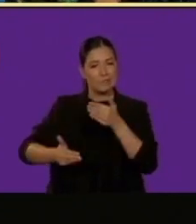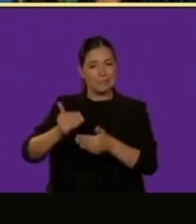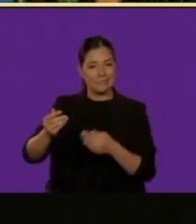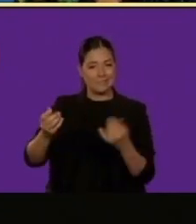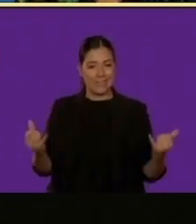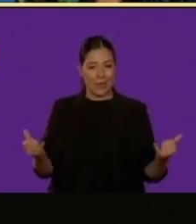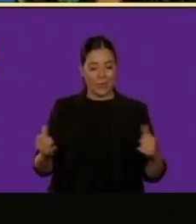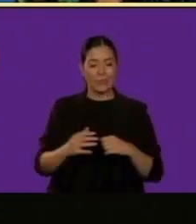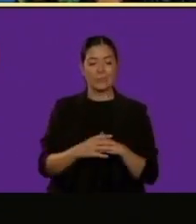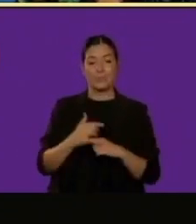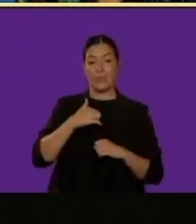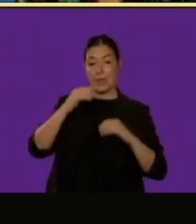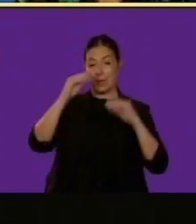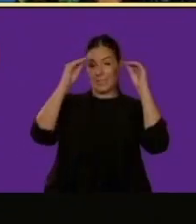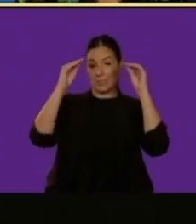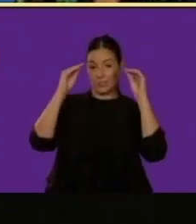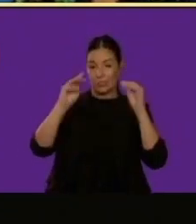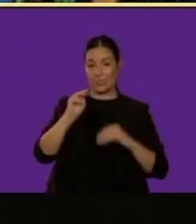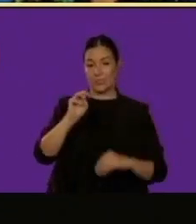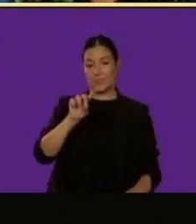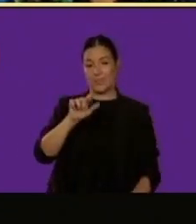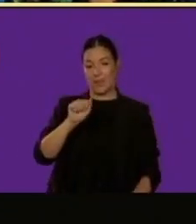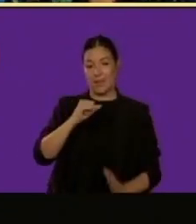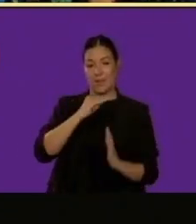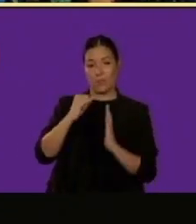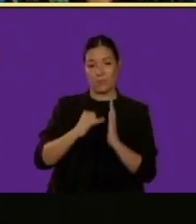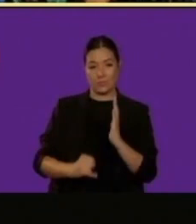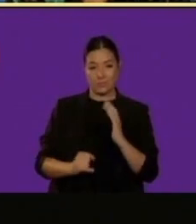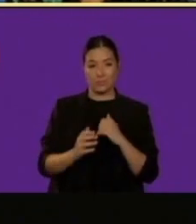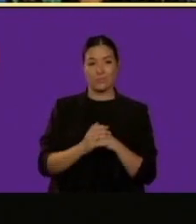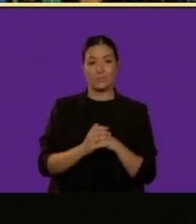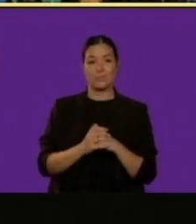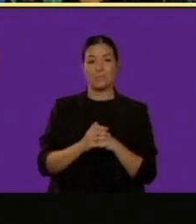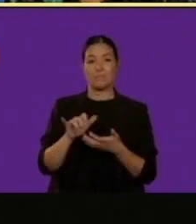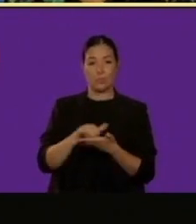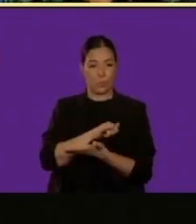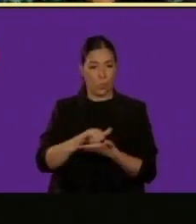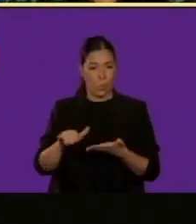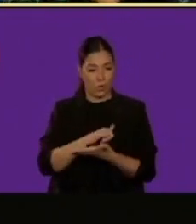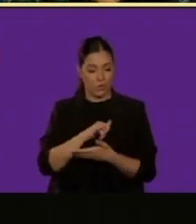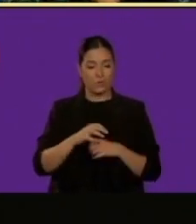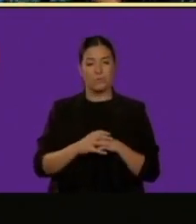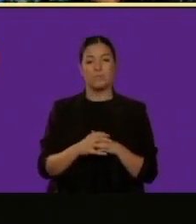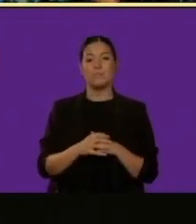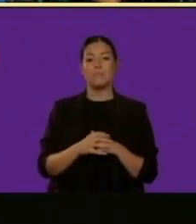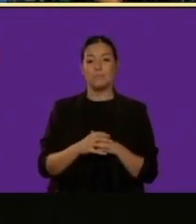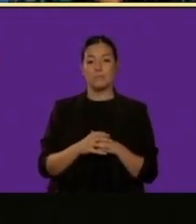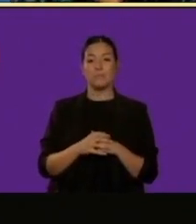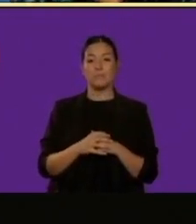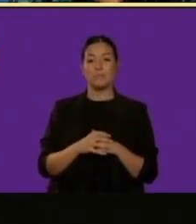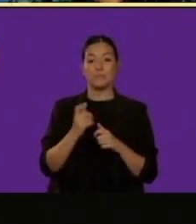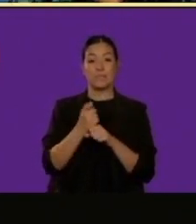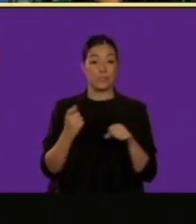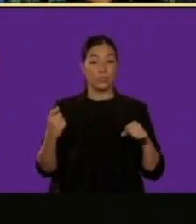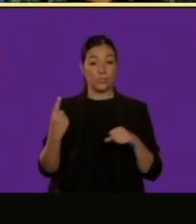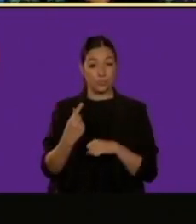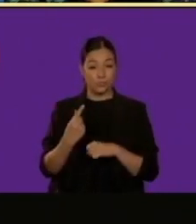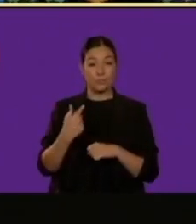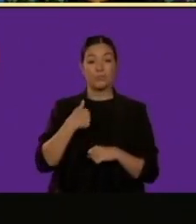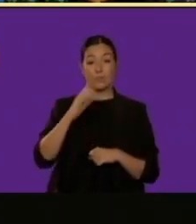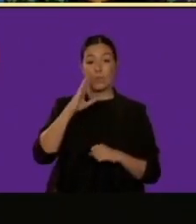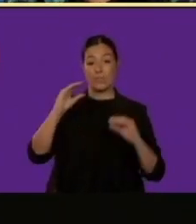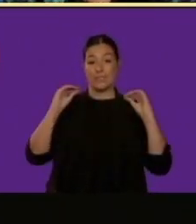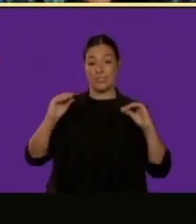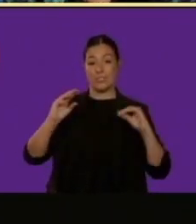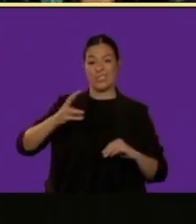tomando grades, TESA en un examen. obtaining a high Tercer score in the exams. Third grade as well.